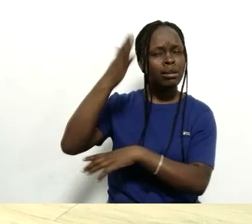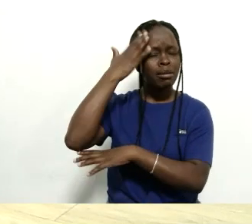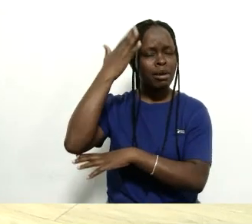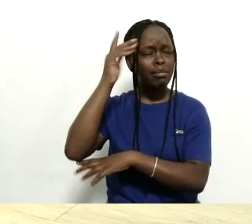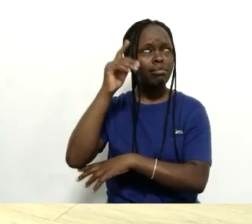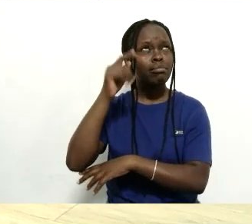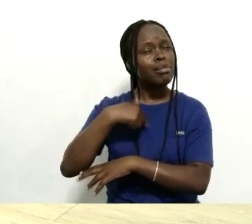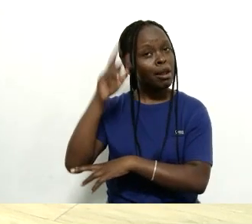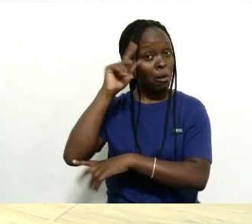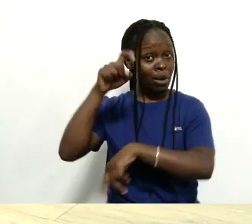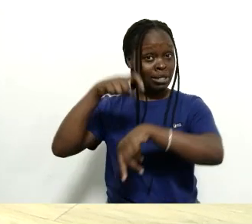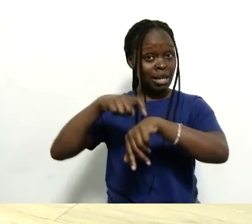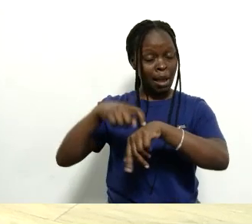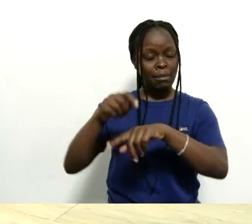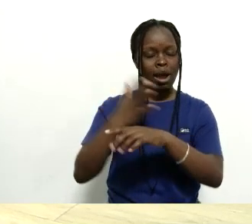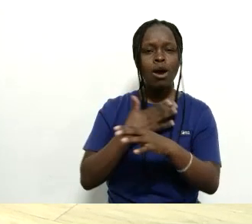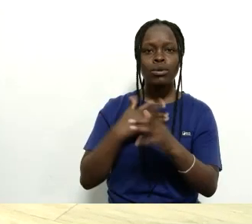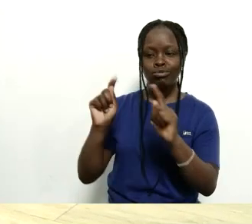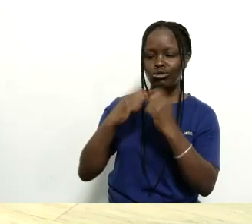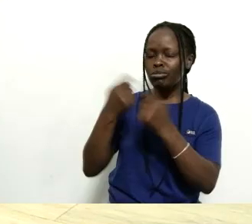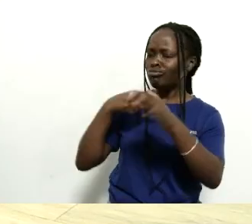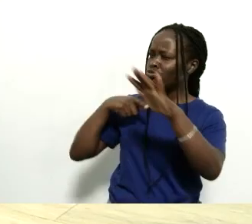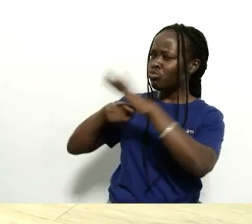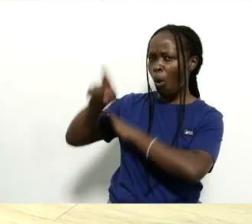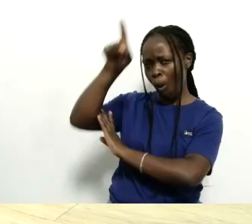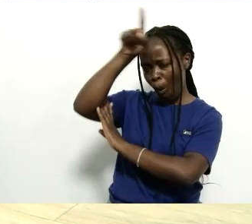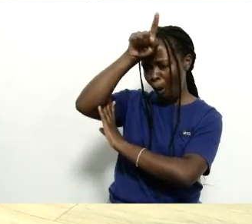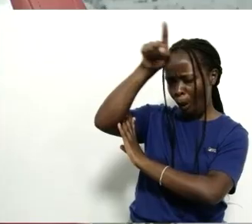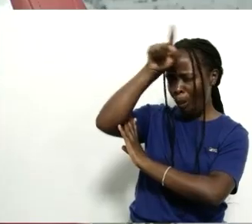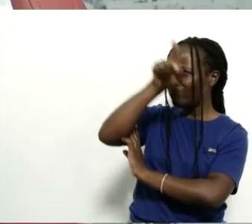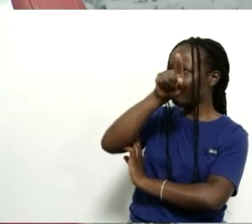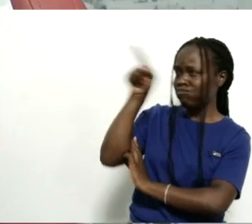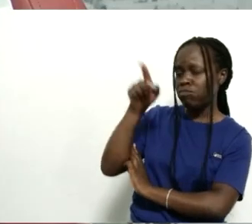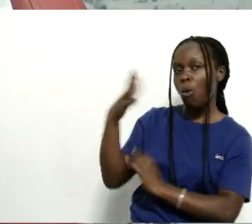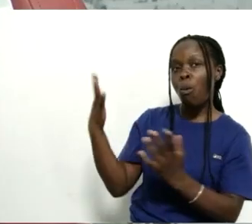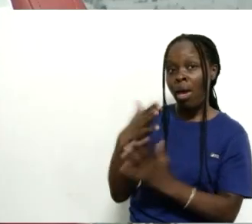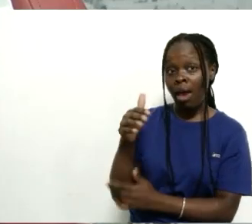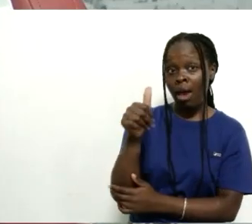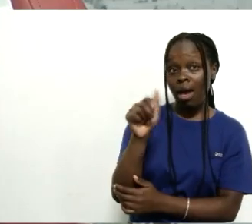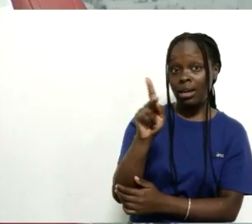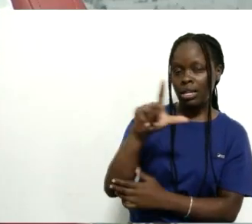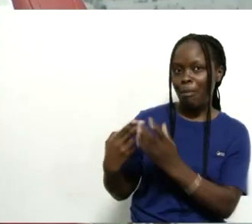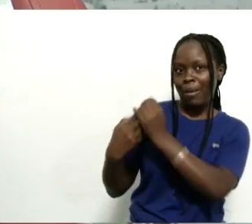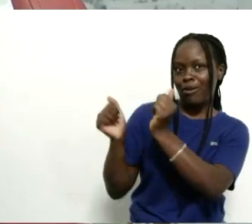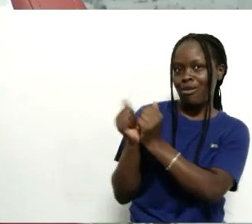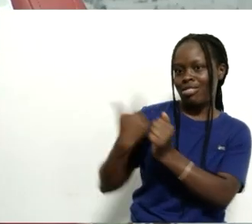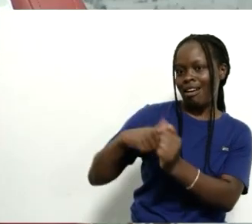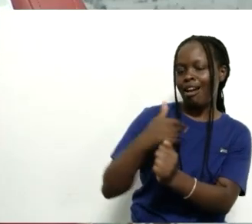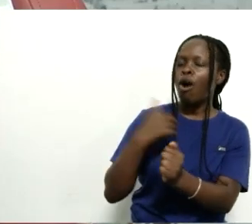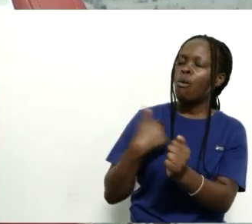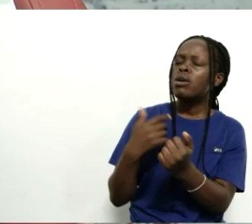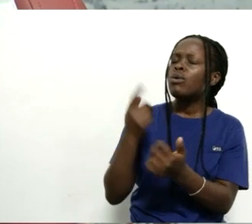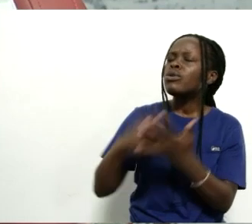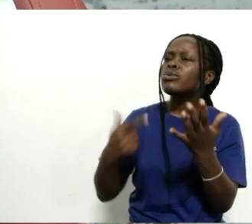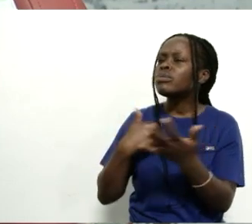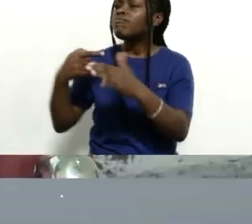Kenyan team went into like the very remote areas of Kenya. And I think one of our greatest partners is Akili Network. And what we